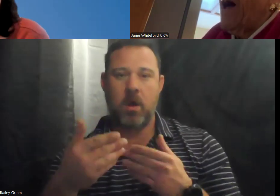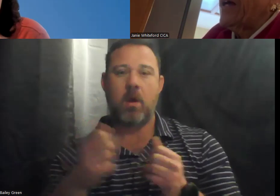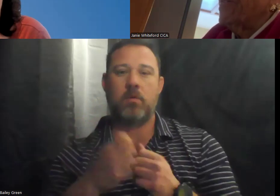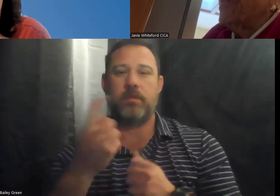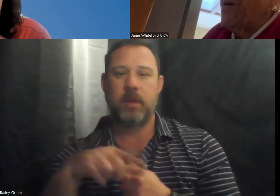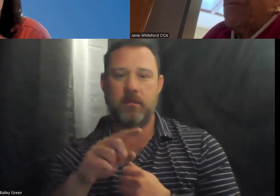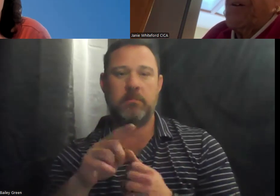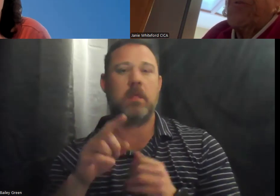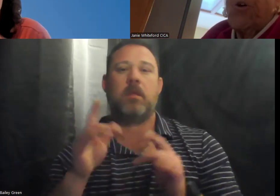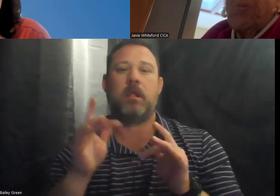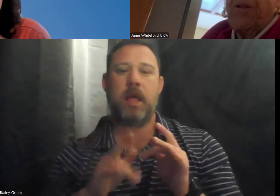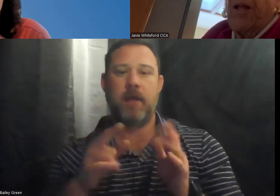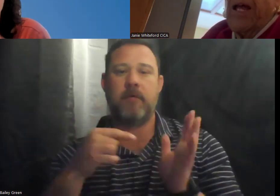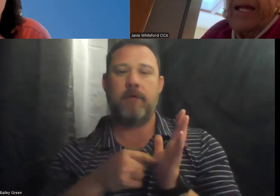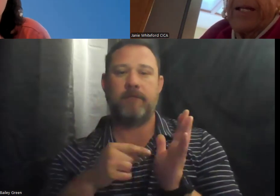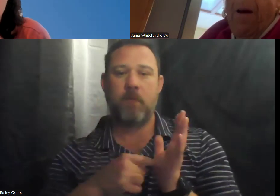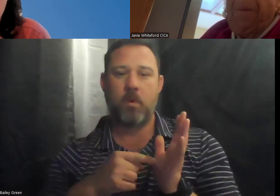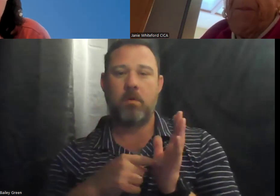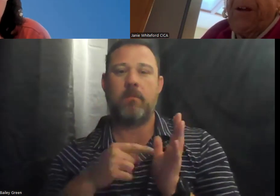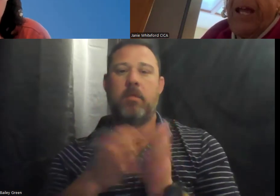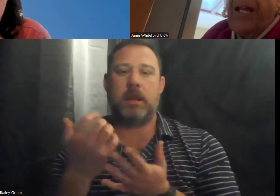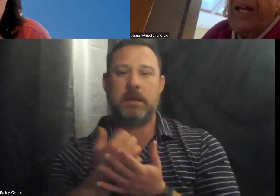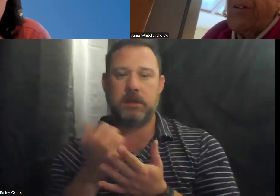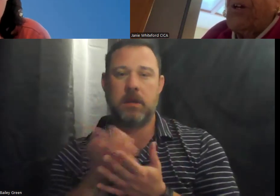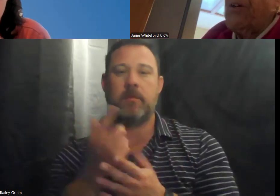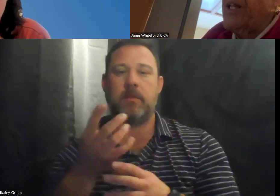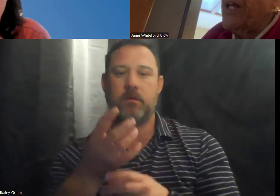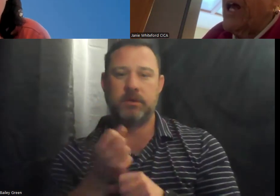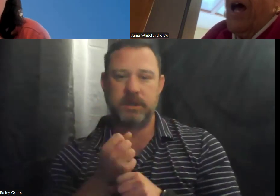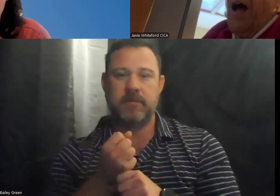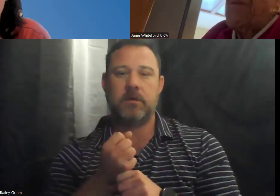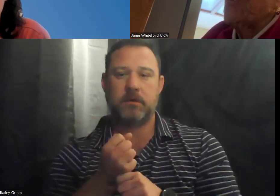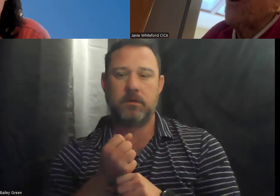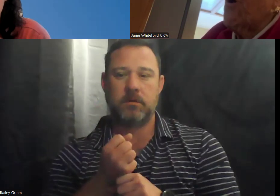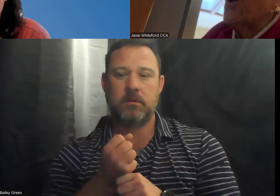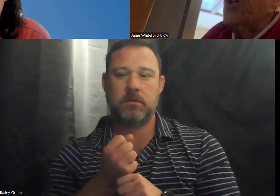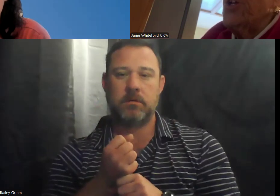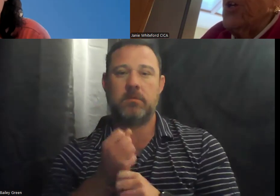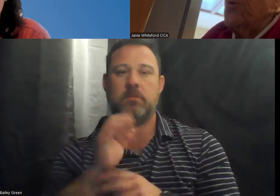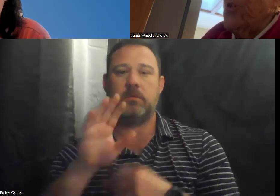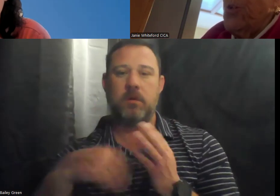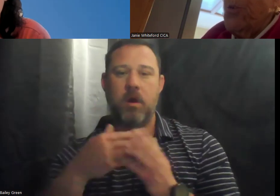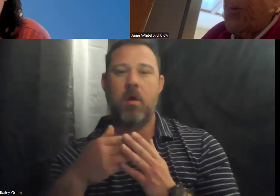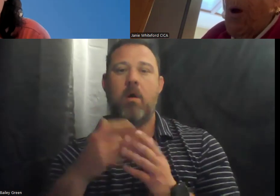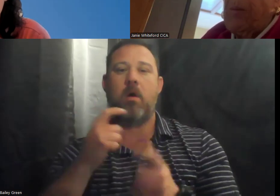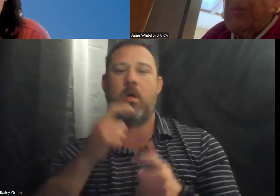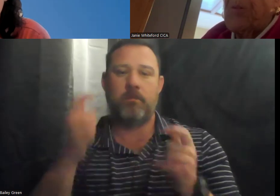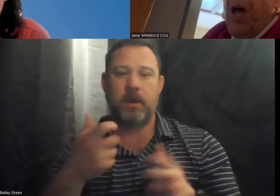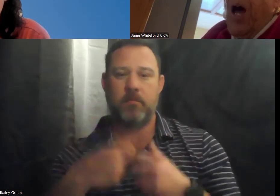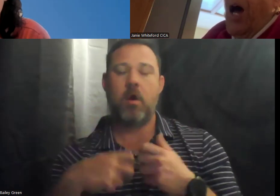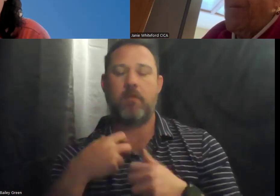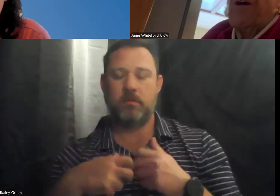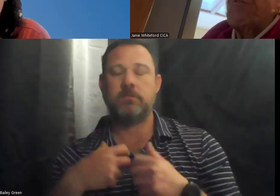the lack of affordable income that they're getting currently. These are all huge, huge